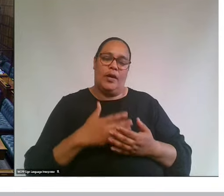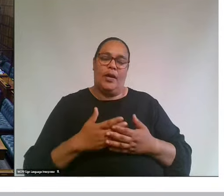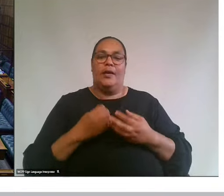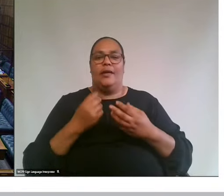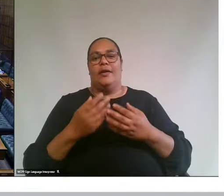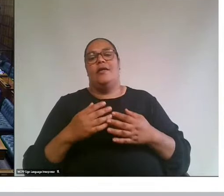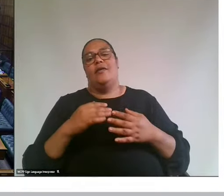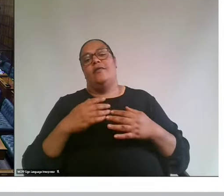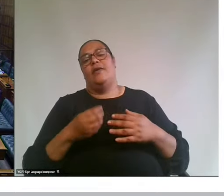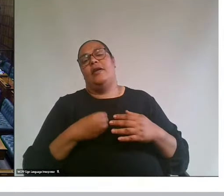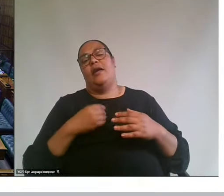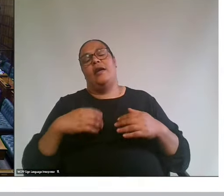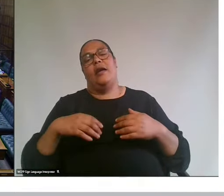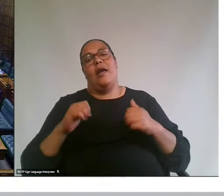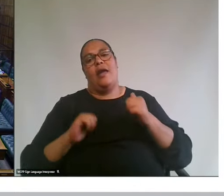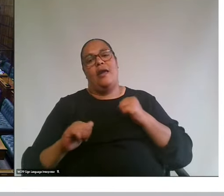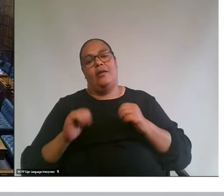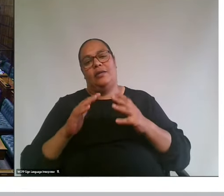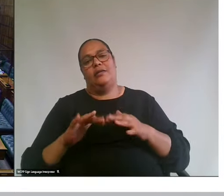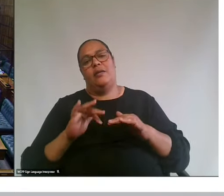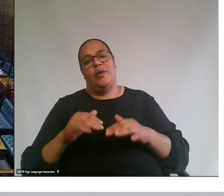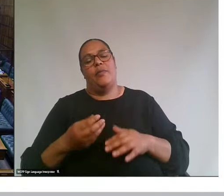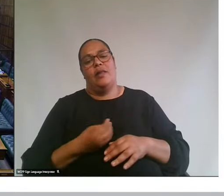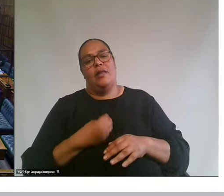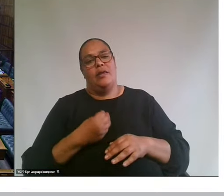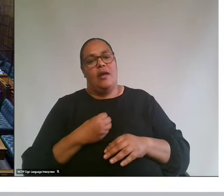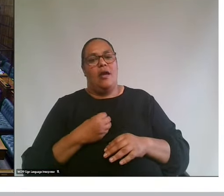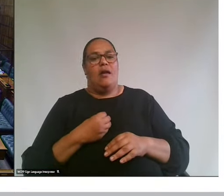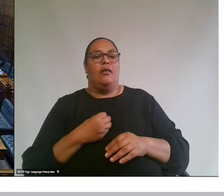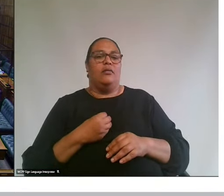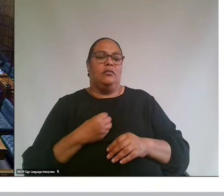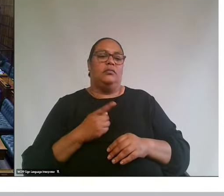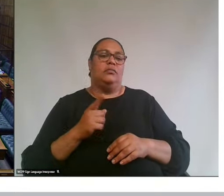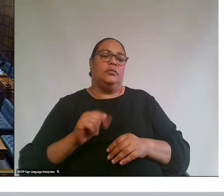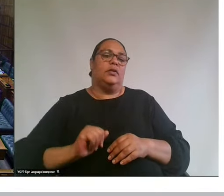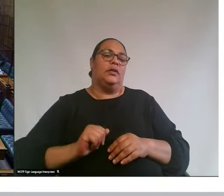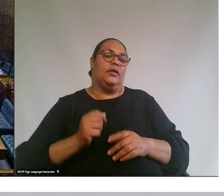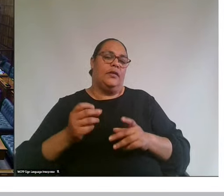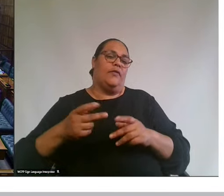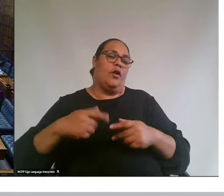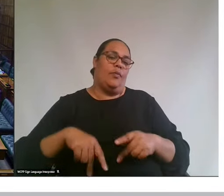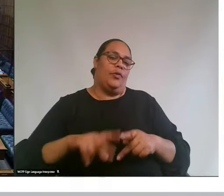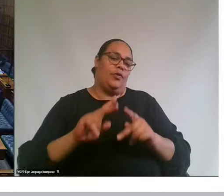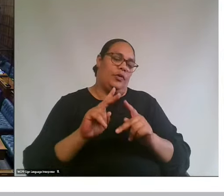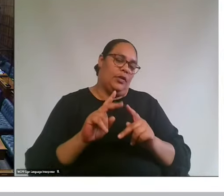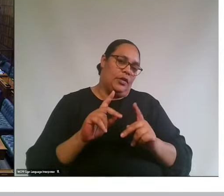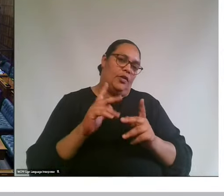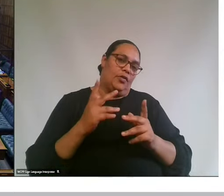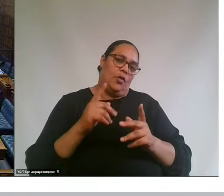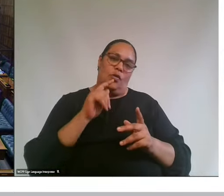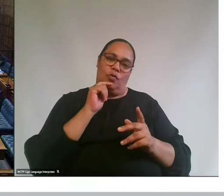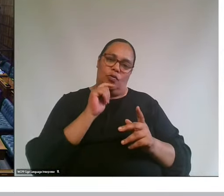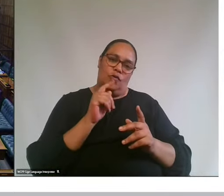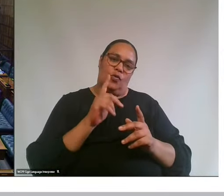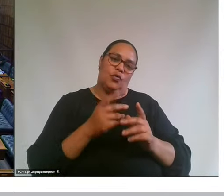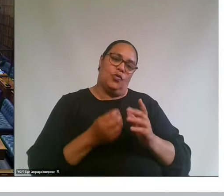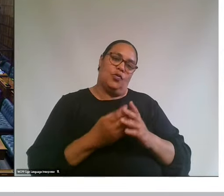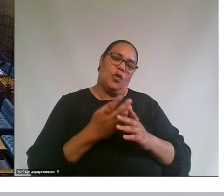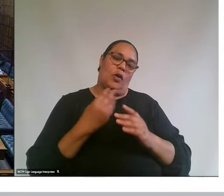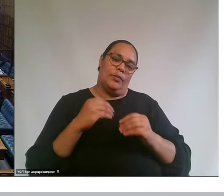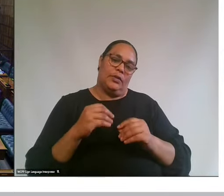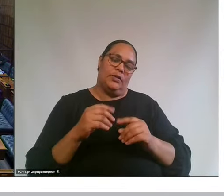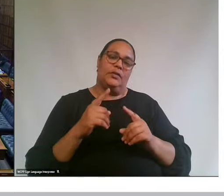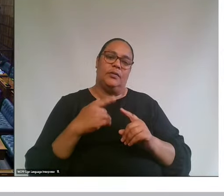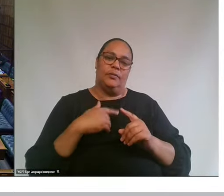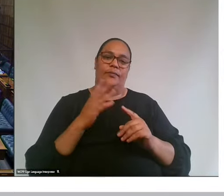young actors and our young people in the film industry um opportunity so it's definitely a growing industry and I